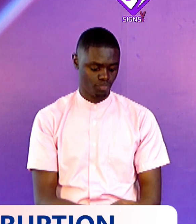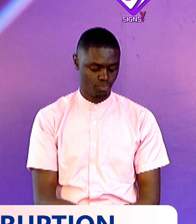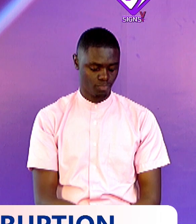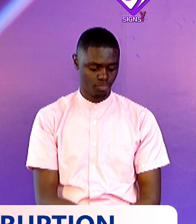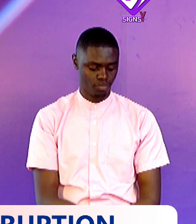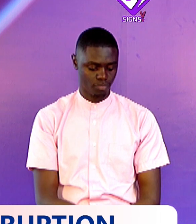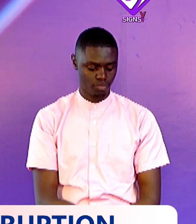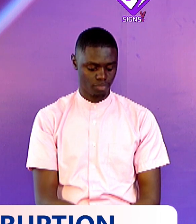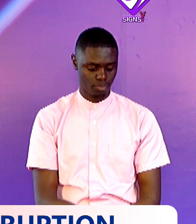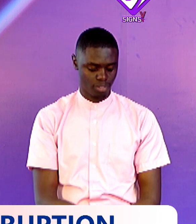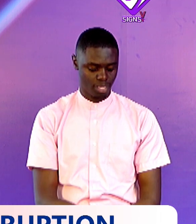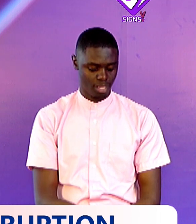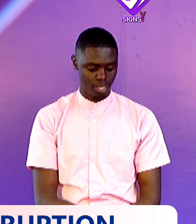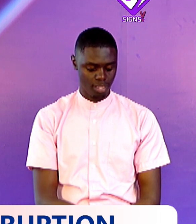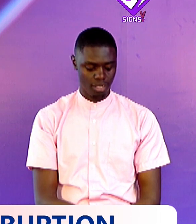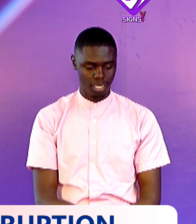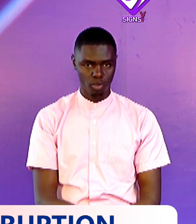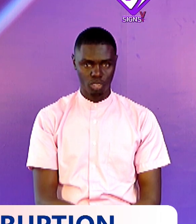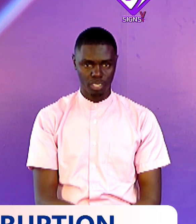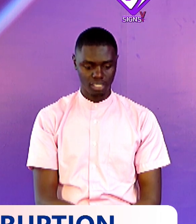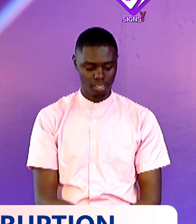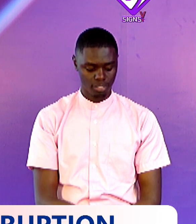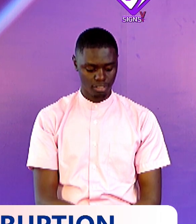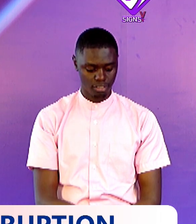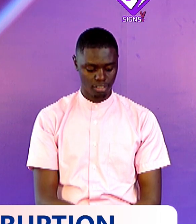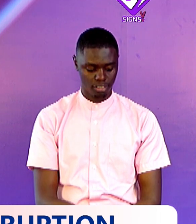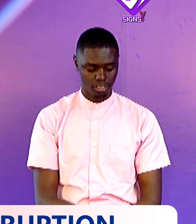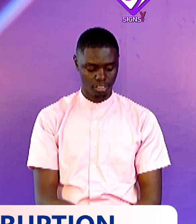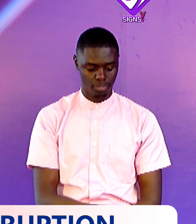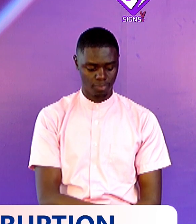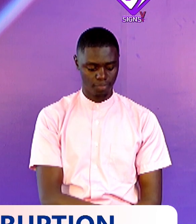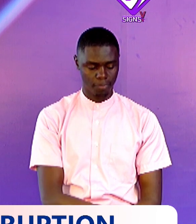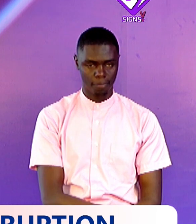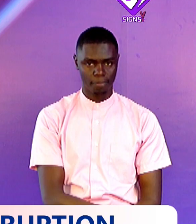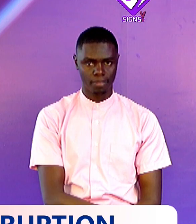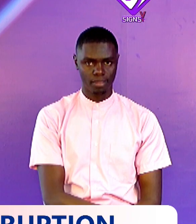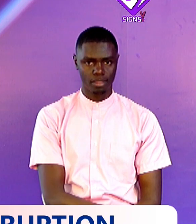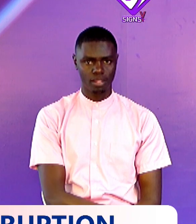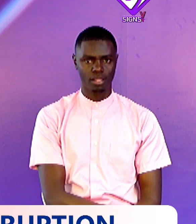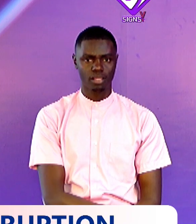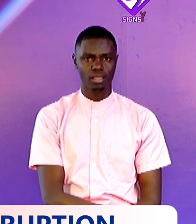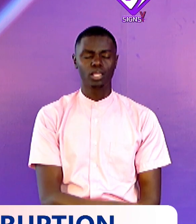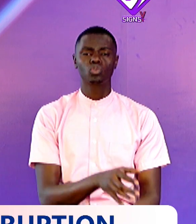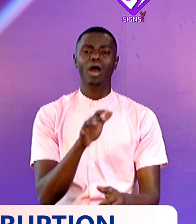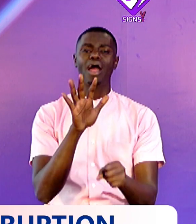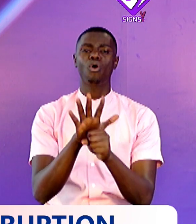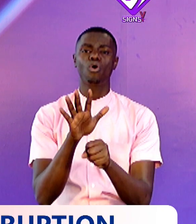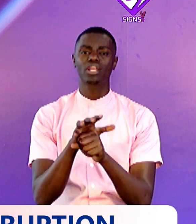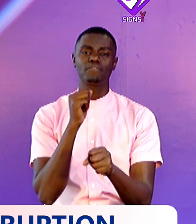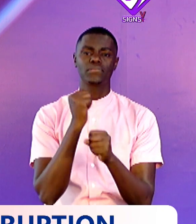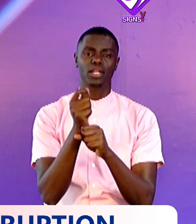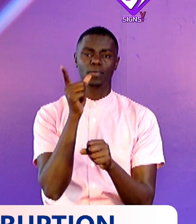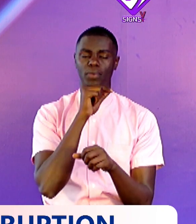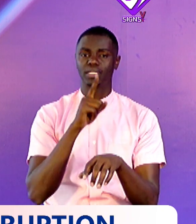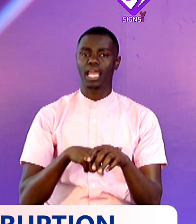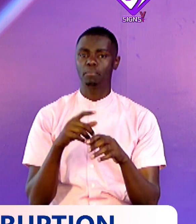much from devolution. Right. But the wonder is, going forward, what happens? Because it looks like a lot was done when it